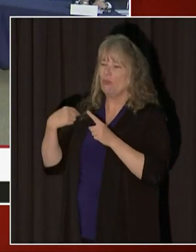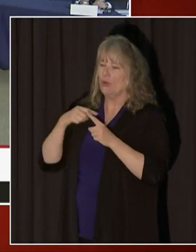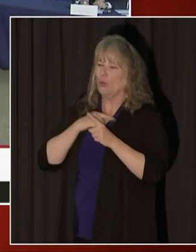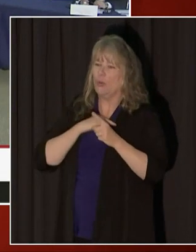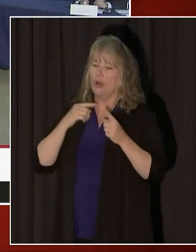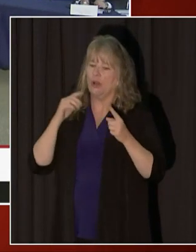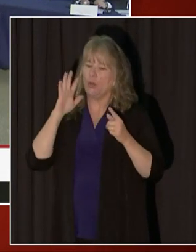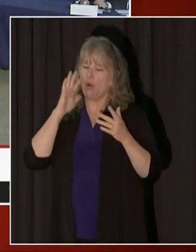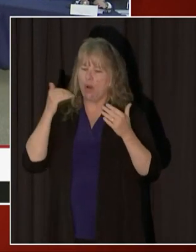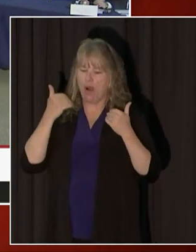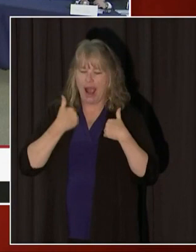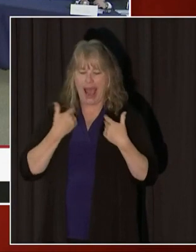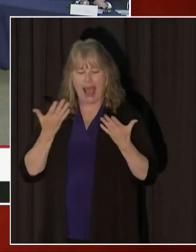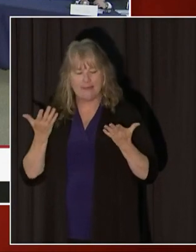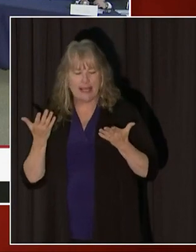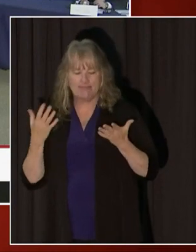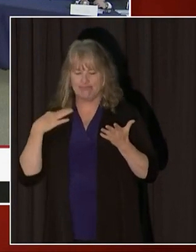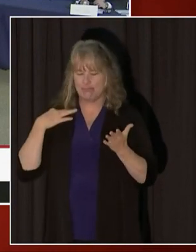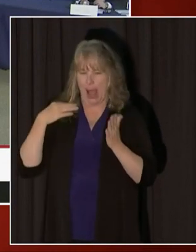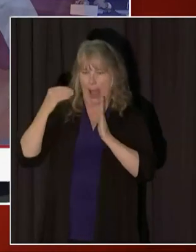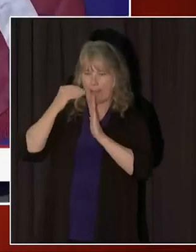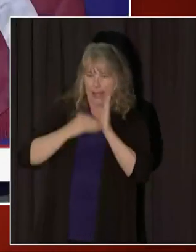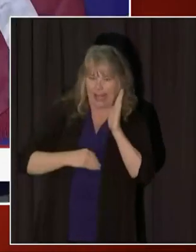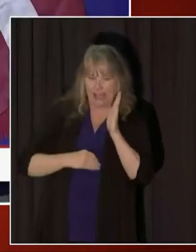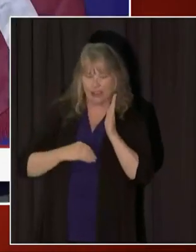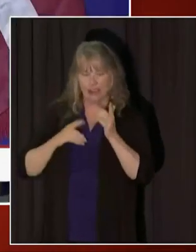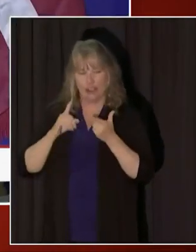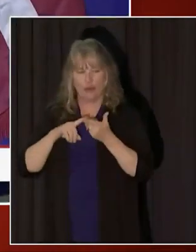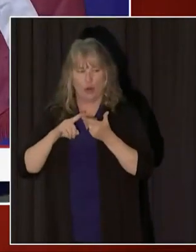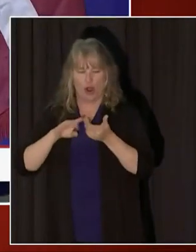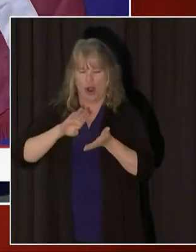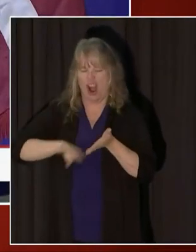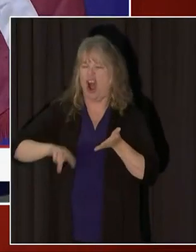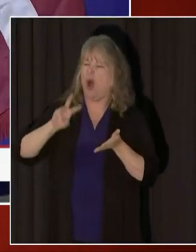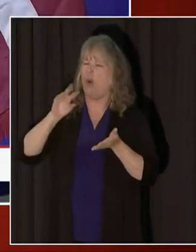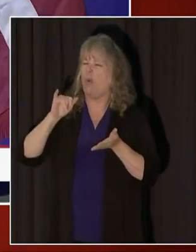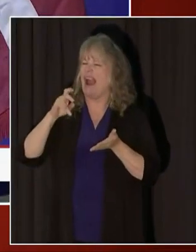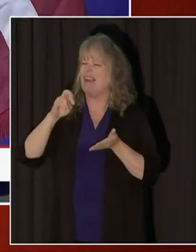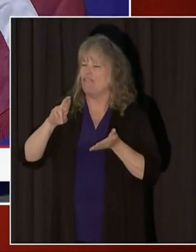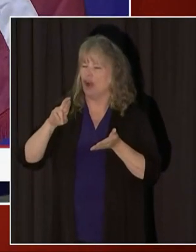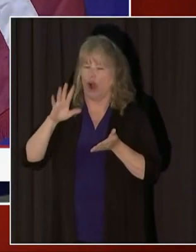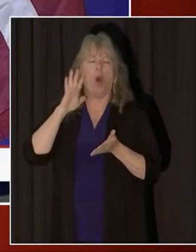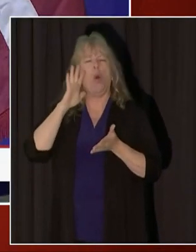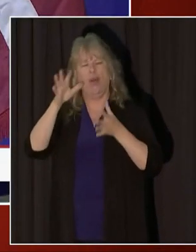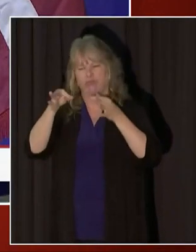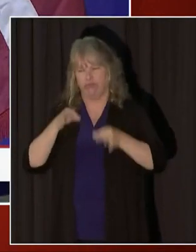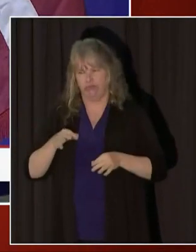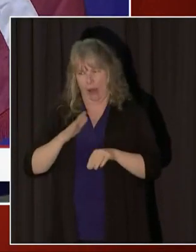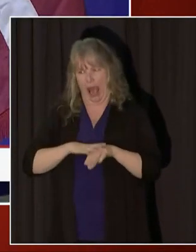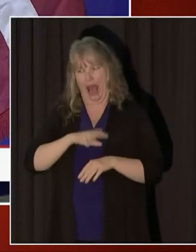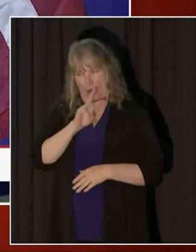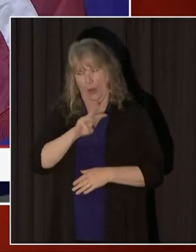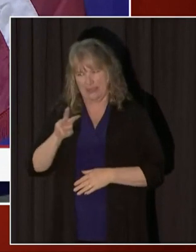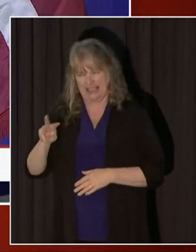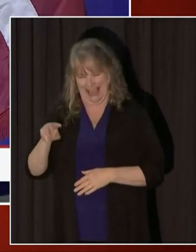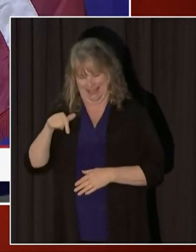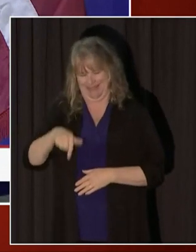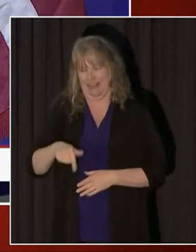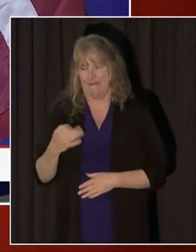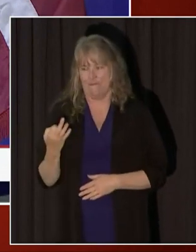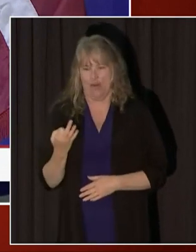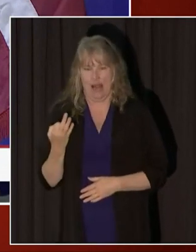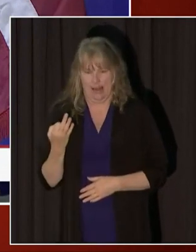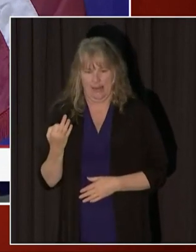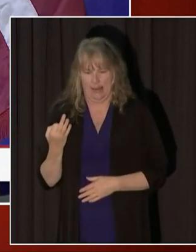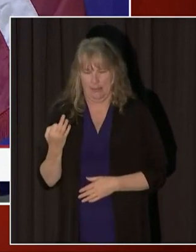application or some waiver specifics posted on the website on Friday. And give me